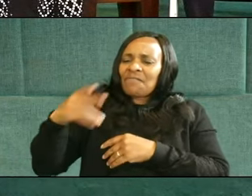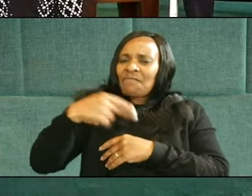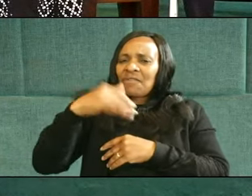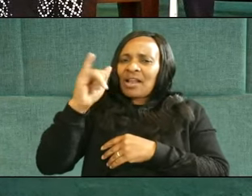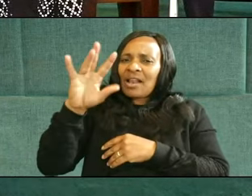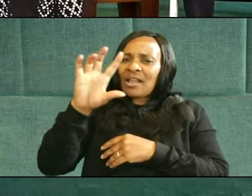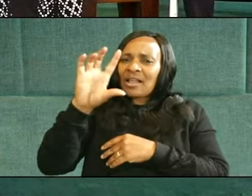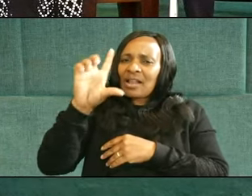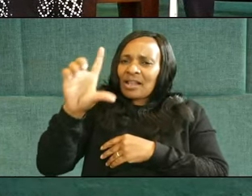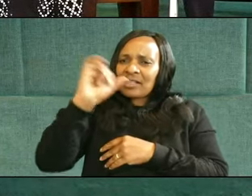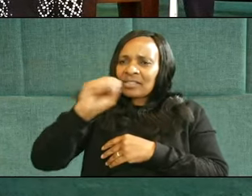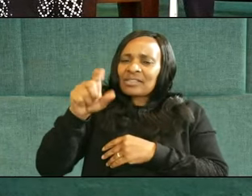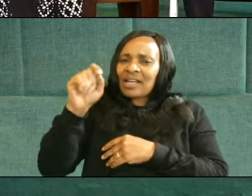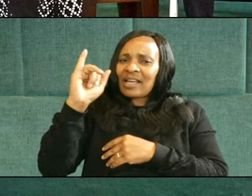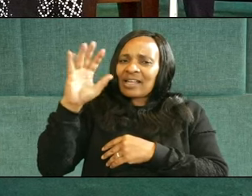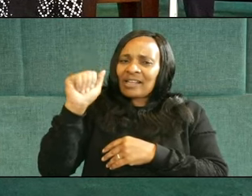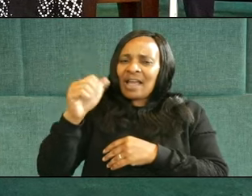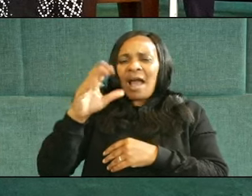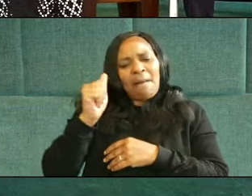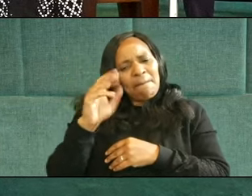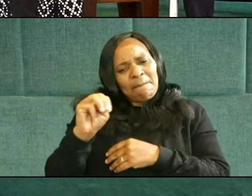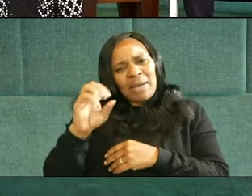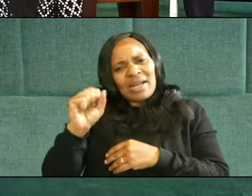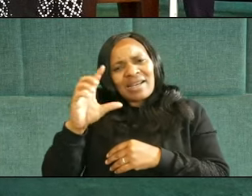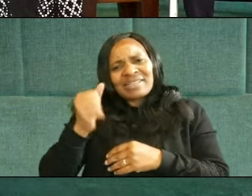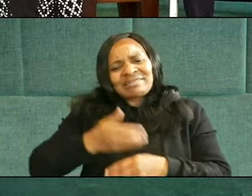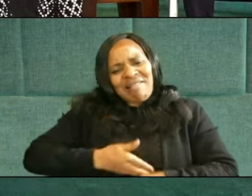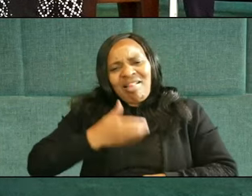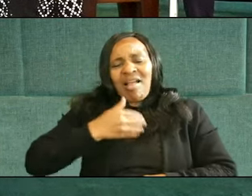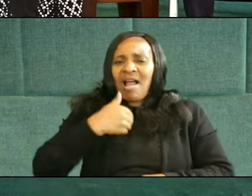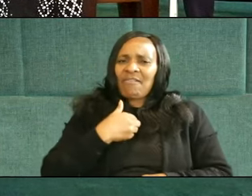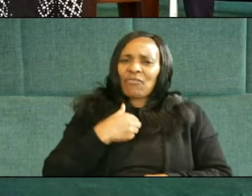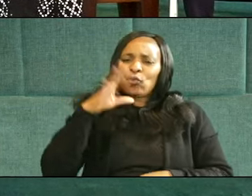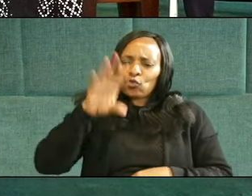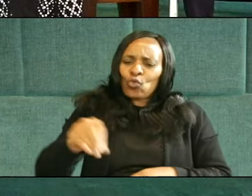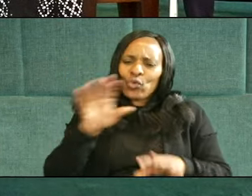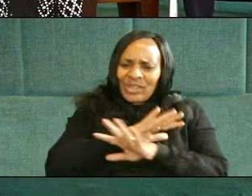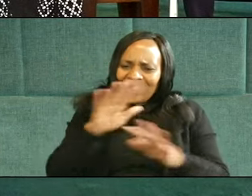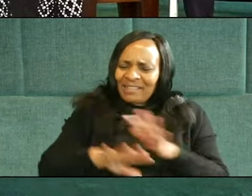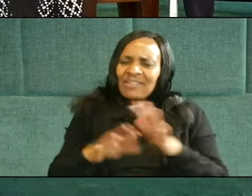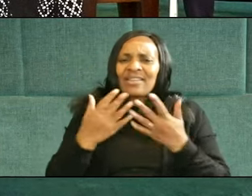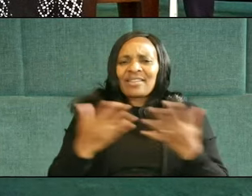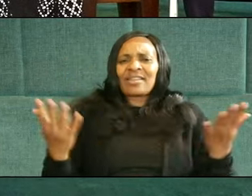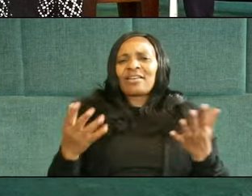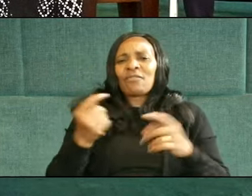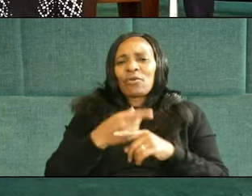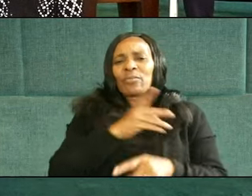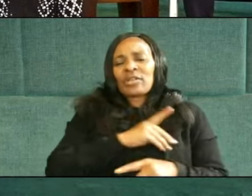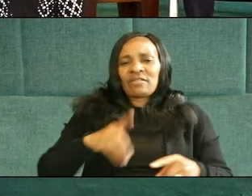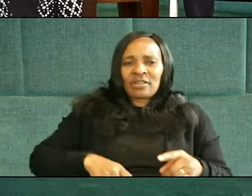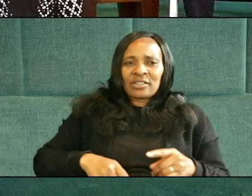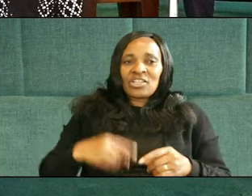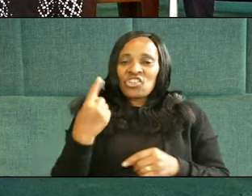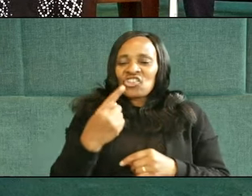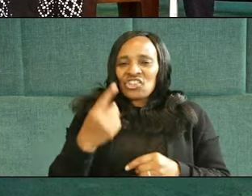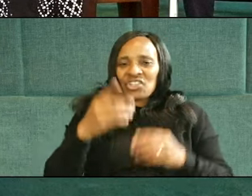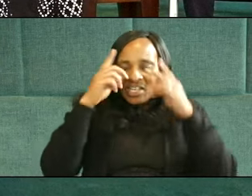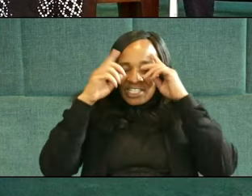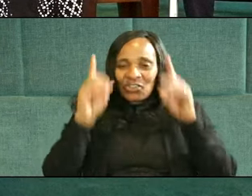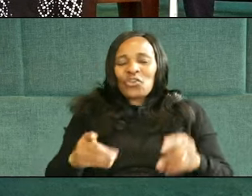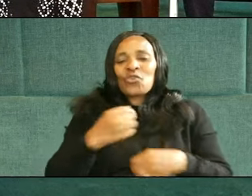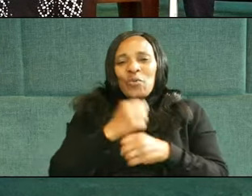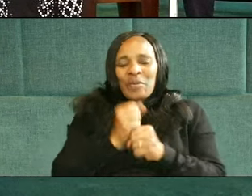were angered by this. And so they came and they took all the things that David and his men owned. So we see every single decision we make as